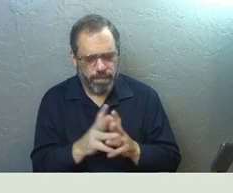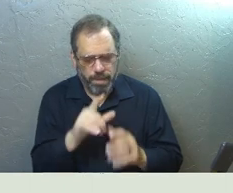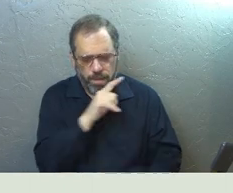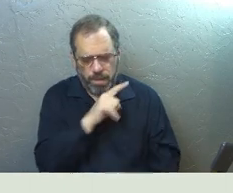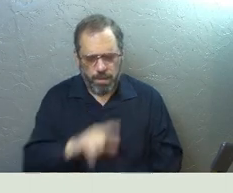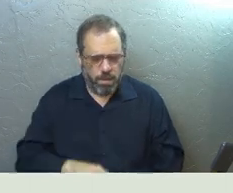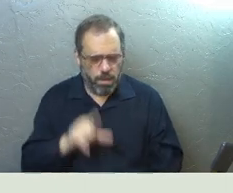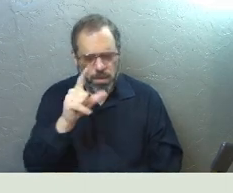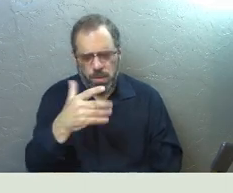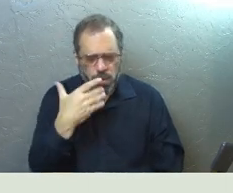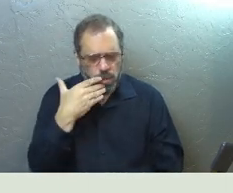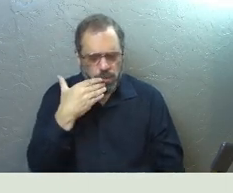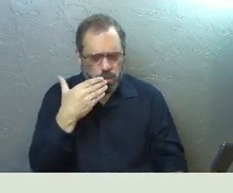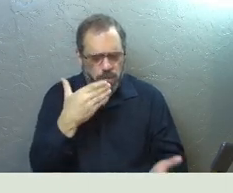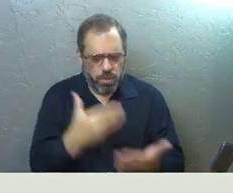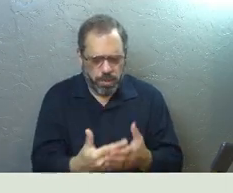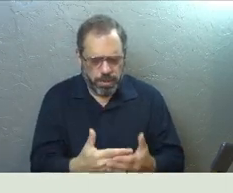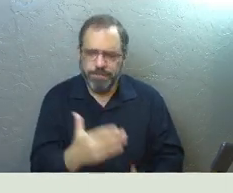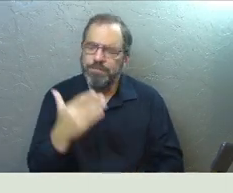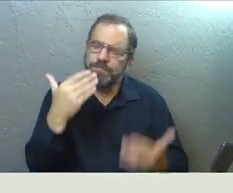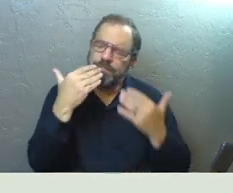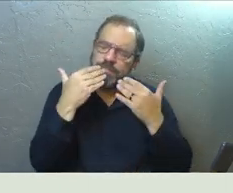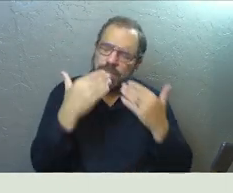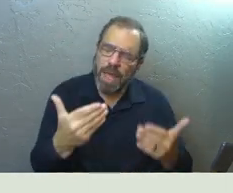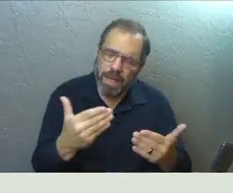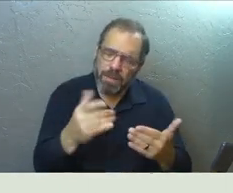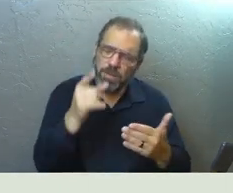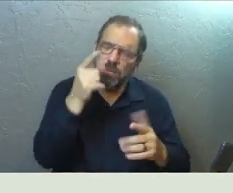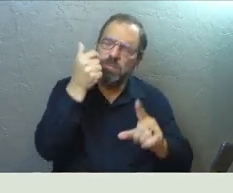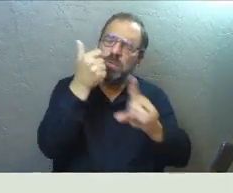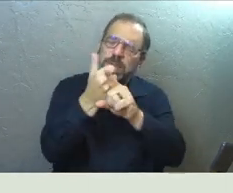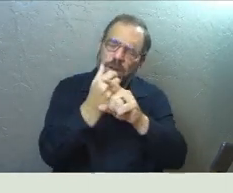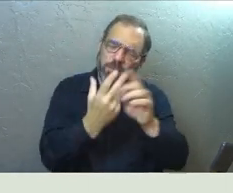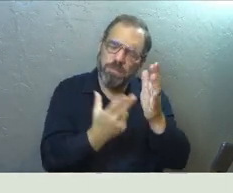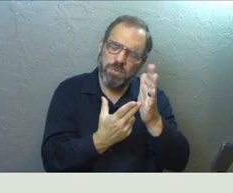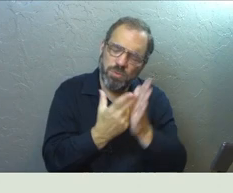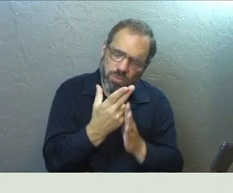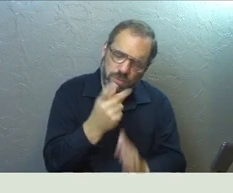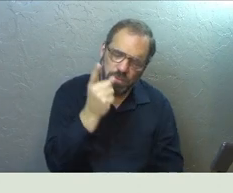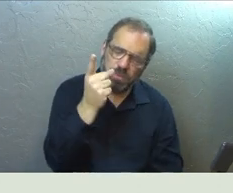Lord, you're so good to us. Thank you for being the truth itself.